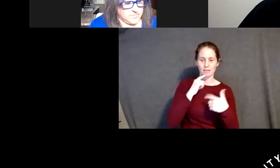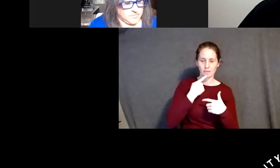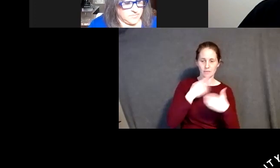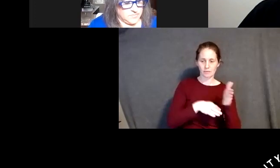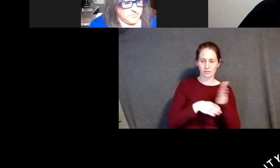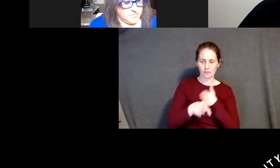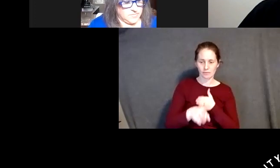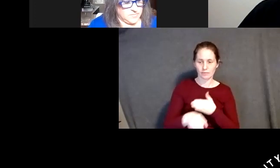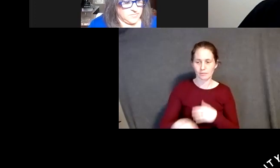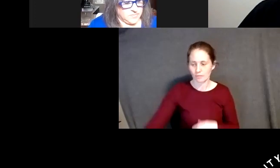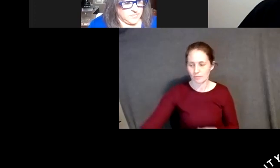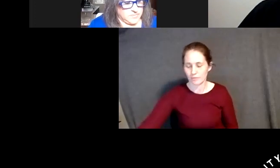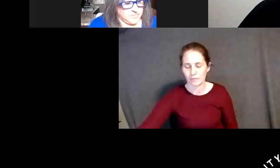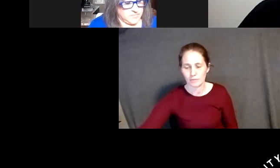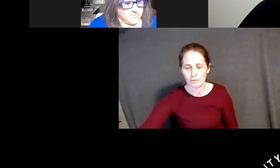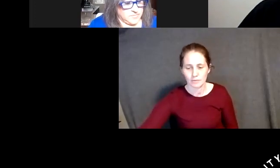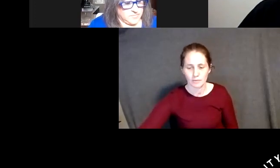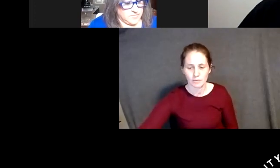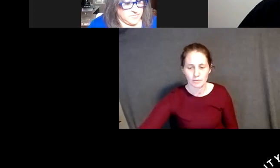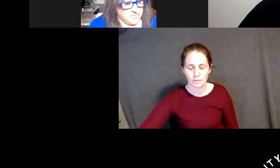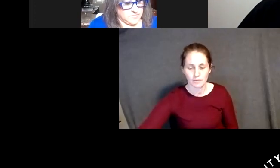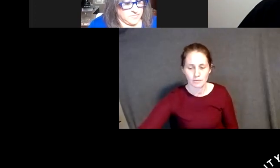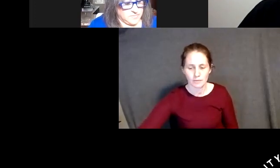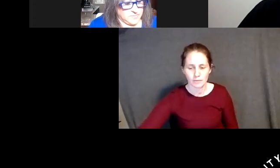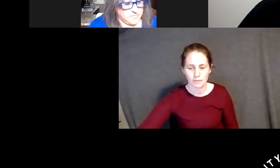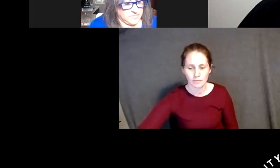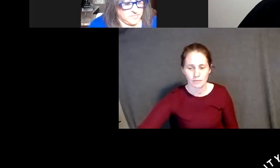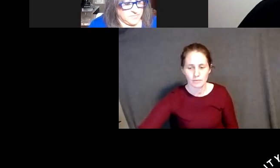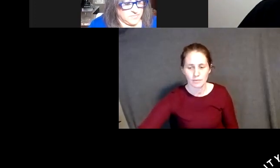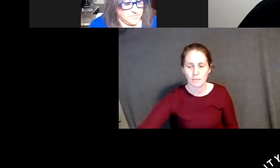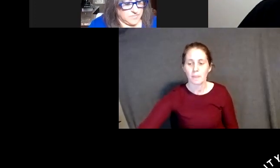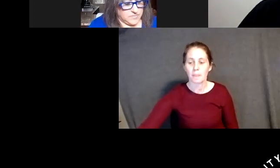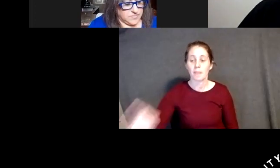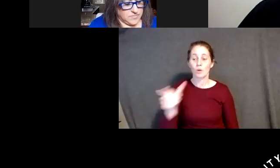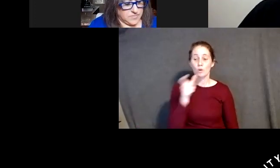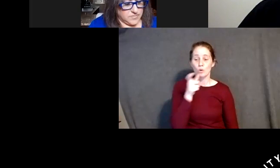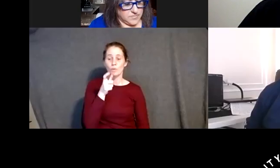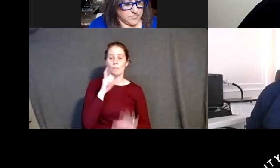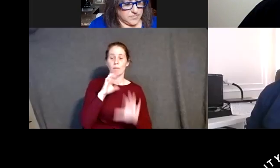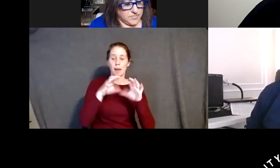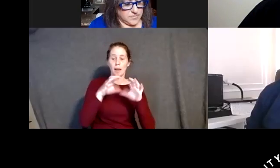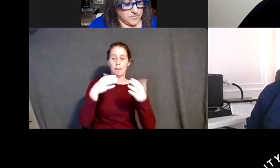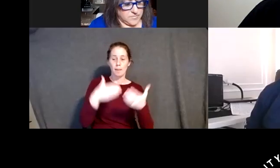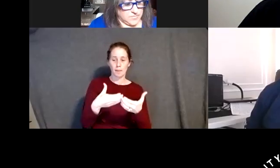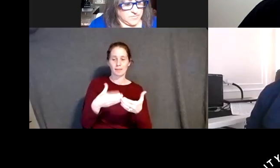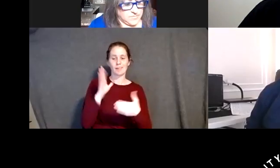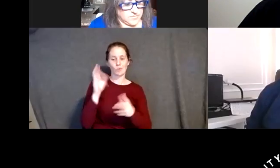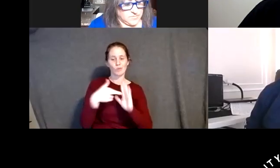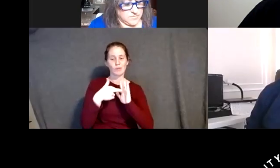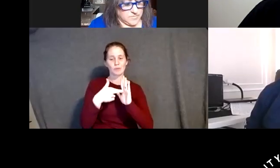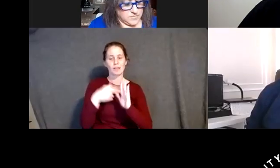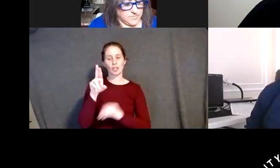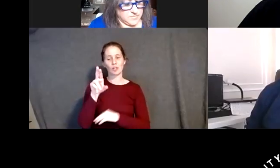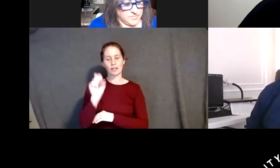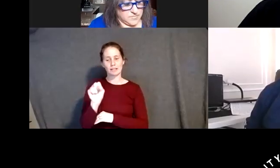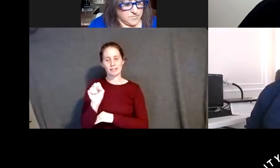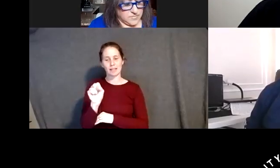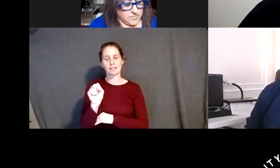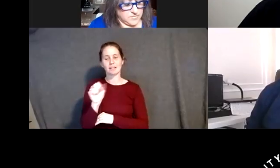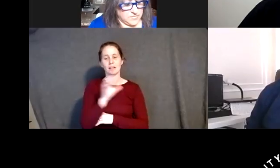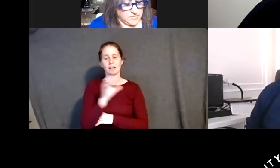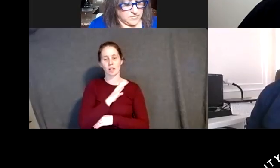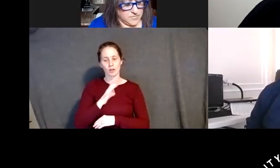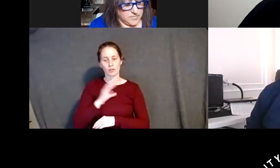whose district contains the largest portion of the city as measured by population, and will represent the United States